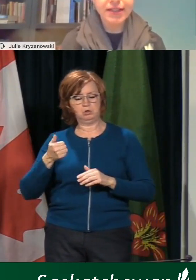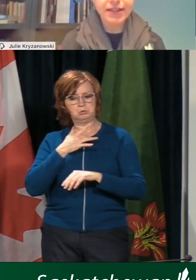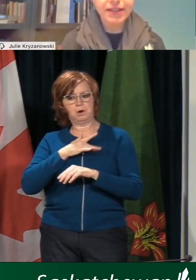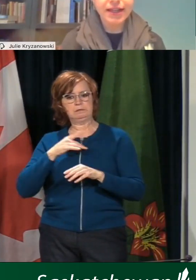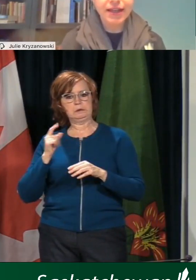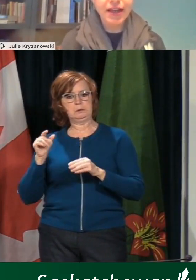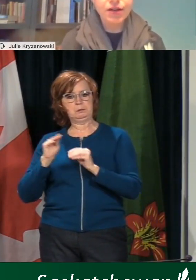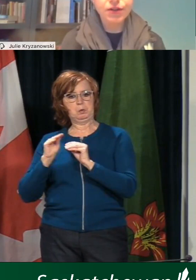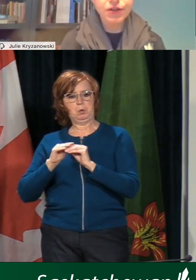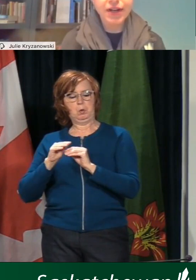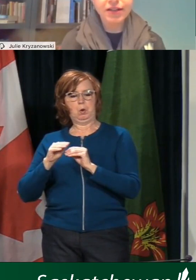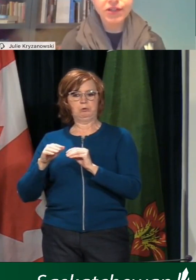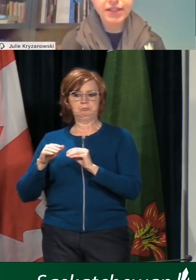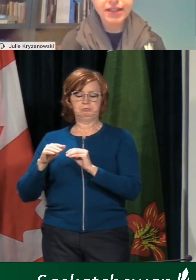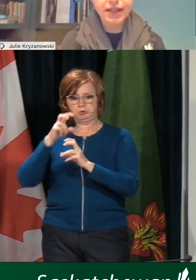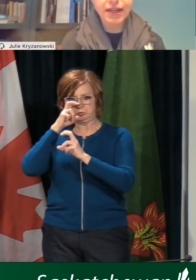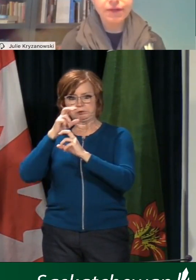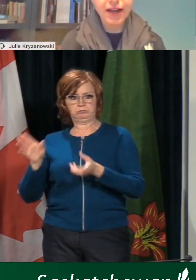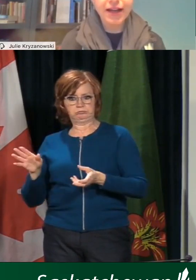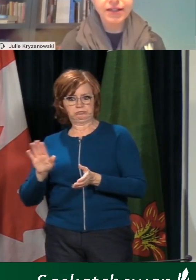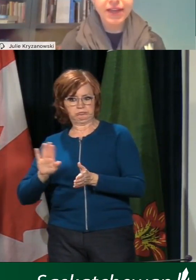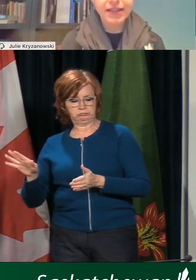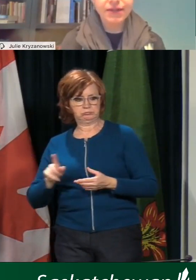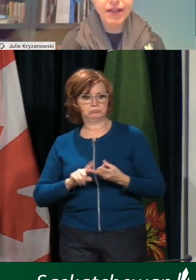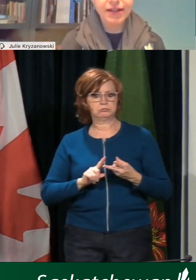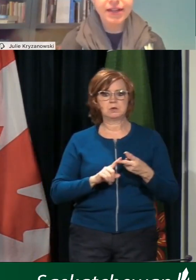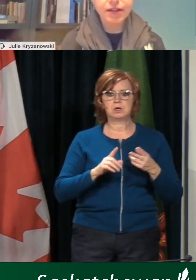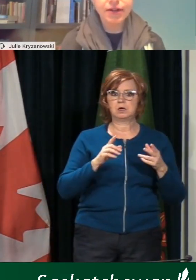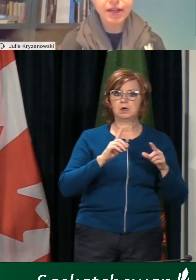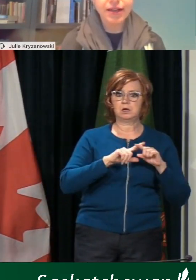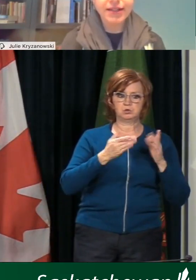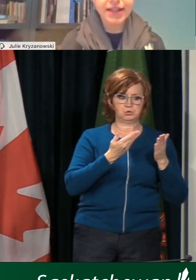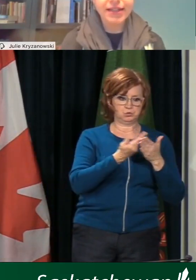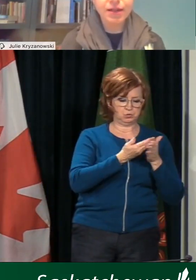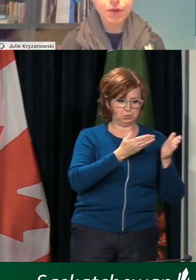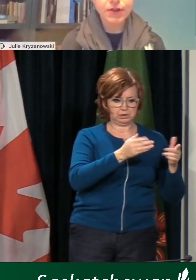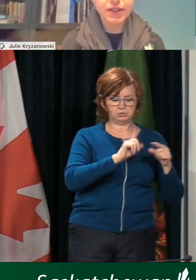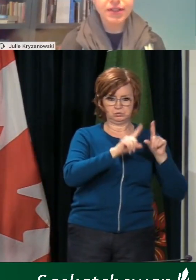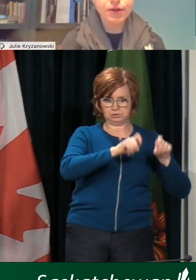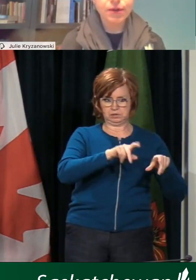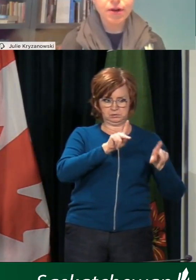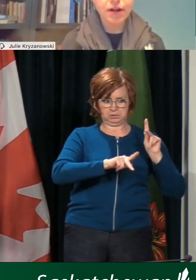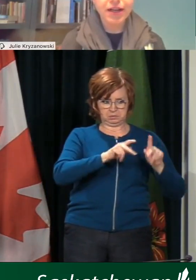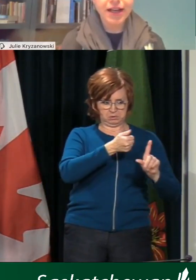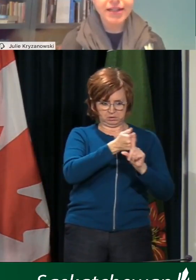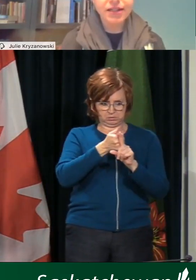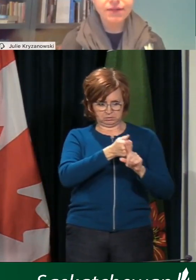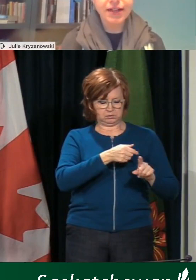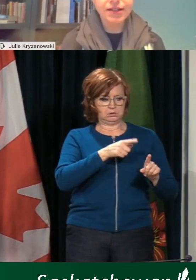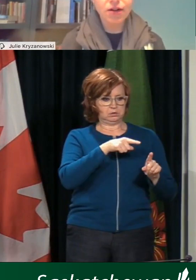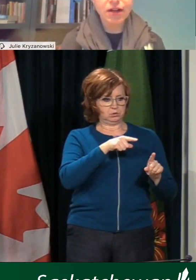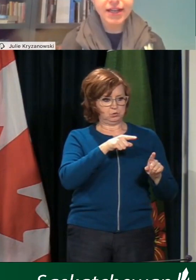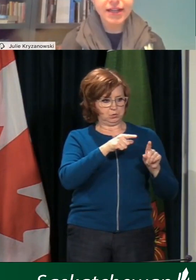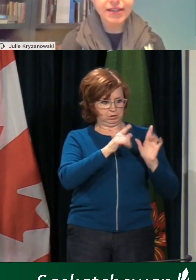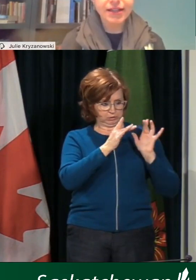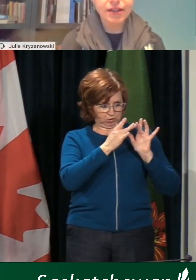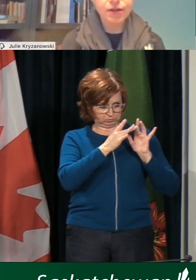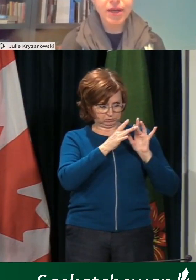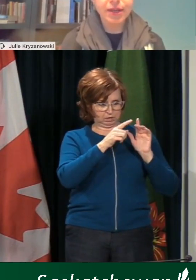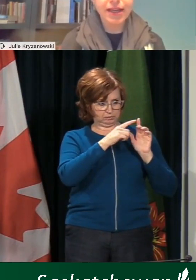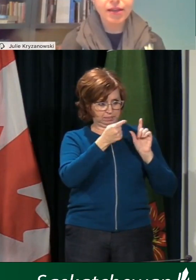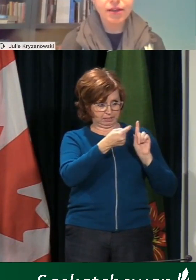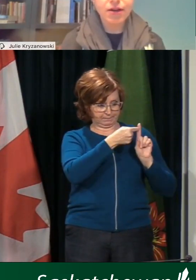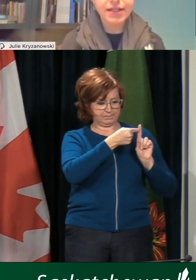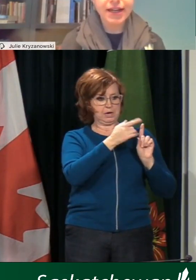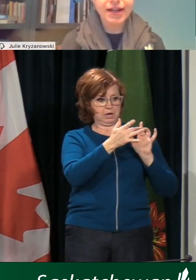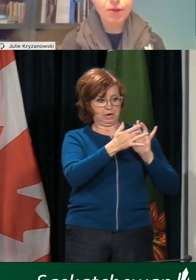provinces. New strategies for active case finding, including testing persons who are identified as contacts through public